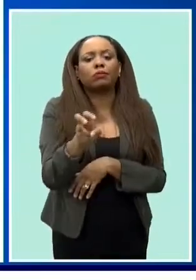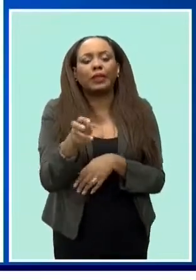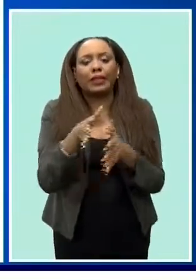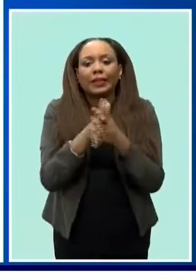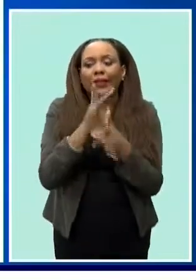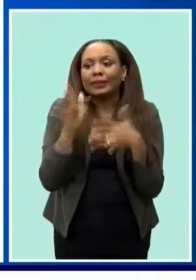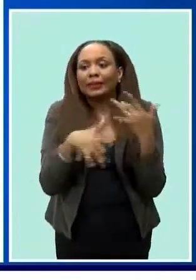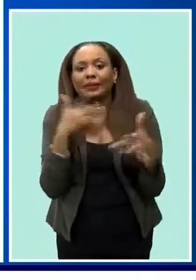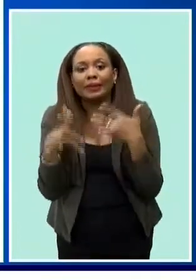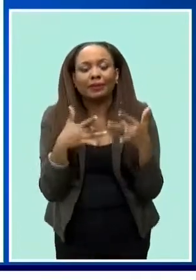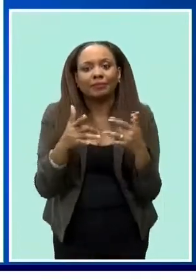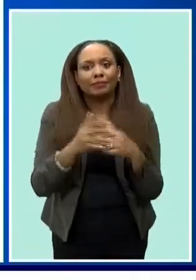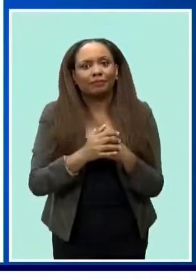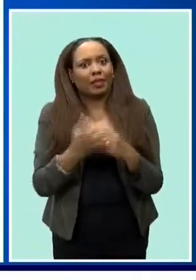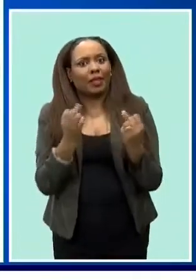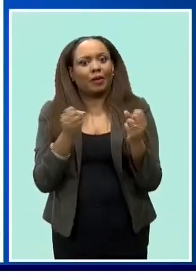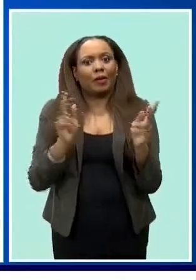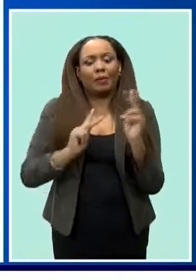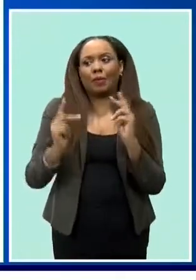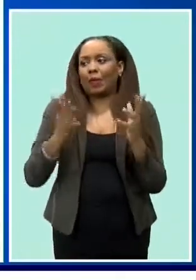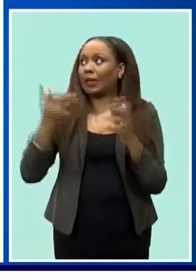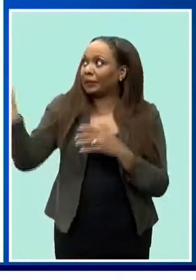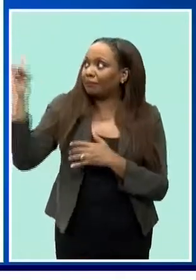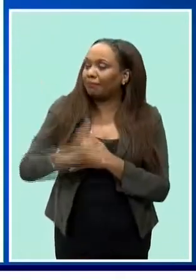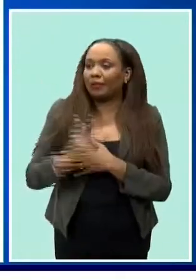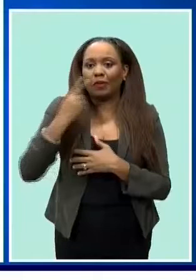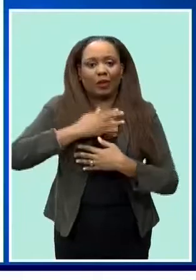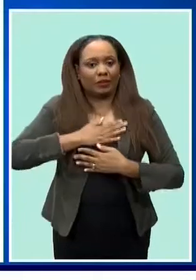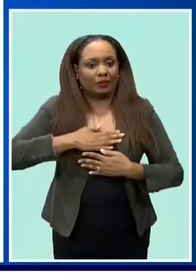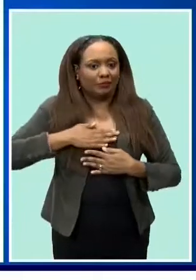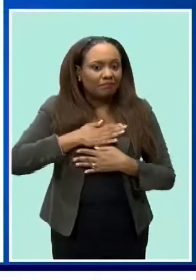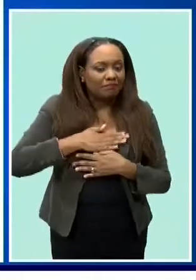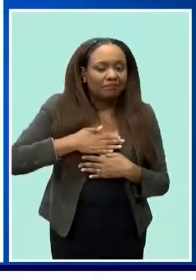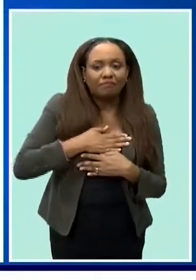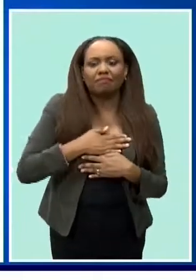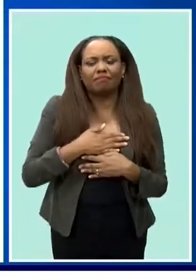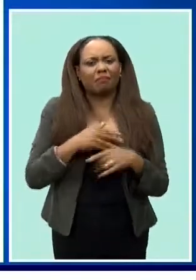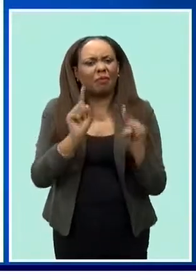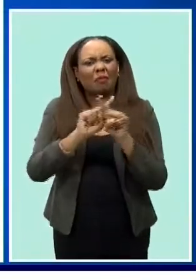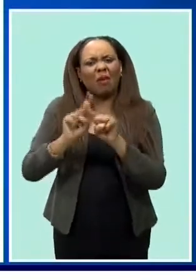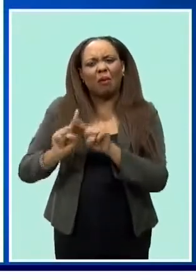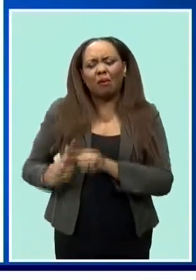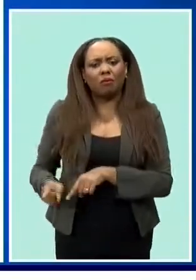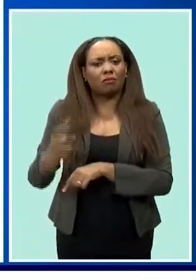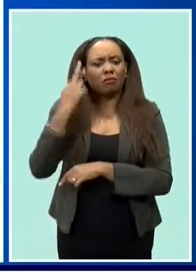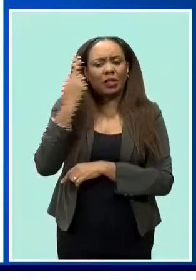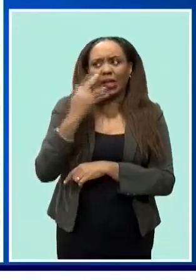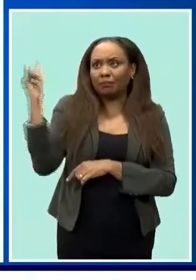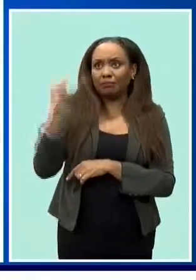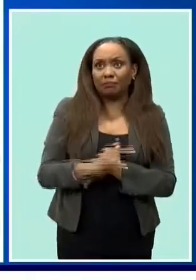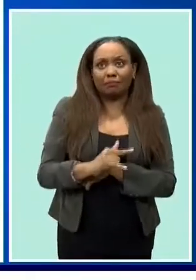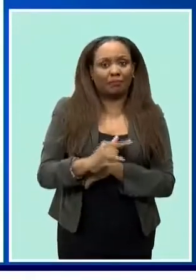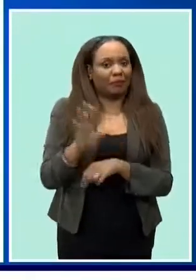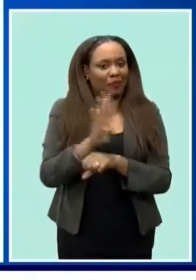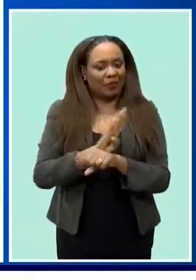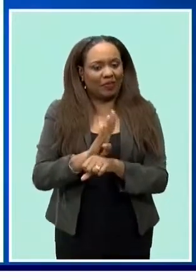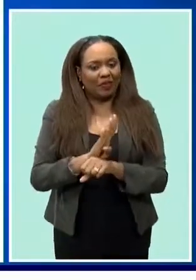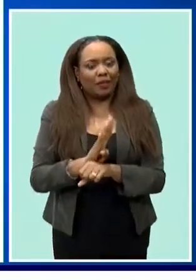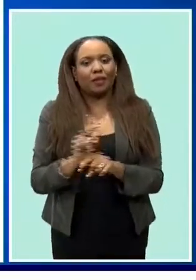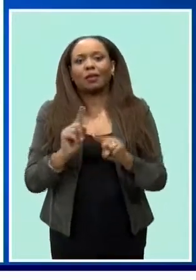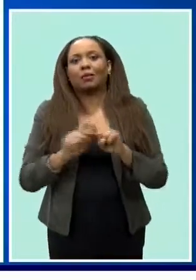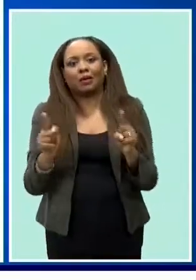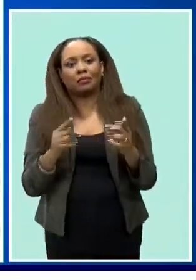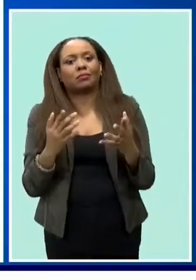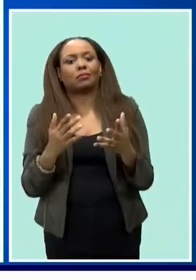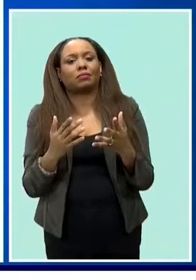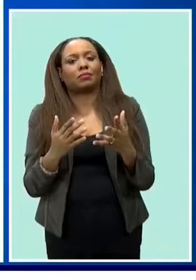group. Many are coming, as I said, for entertainment. Many are coming for several other purposes. But this will not